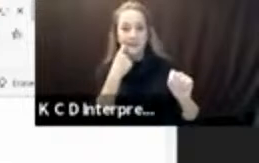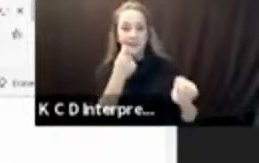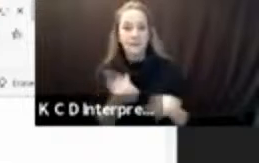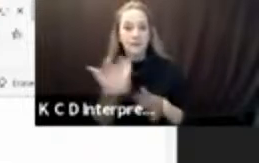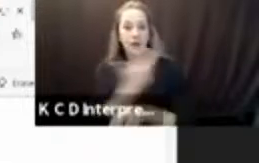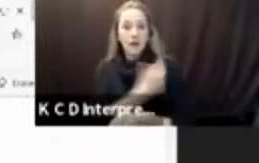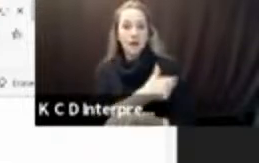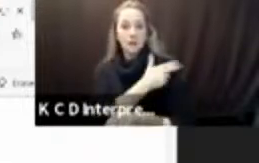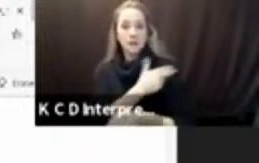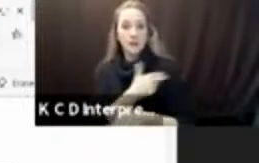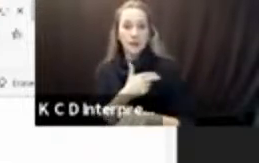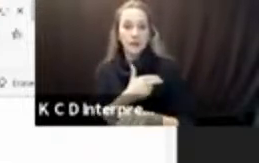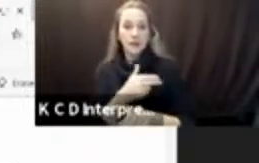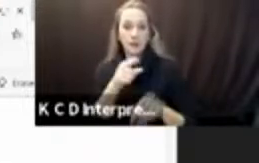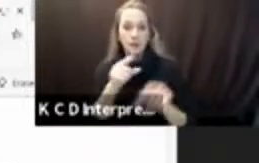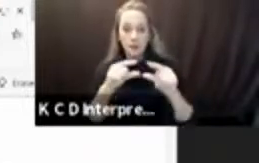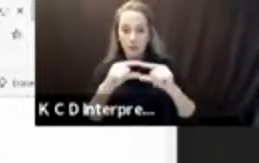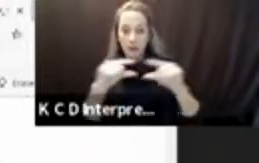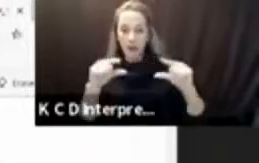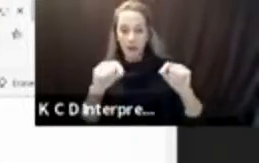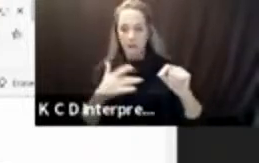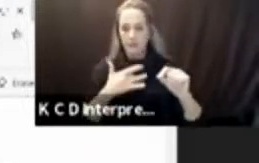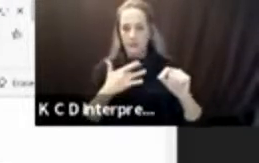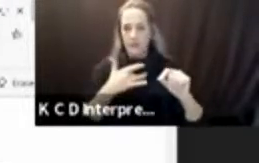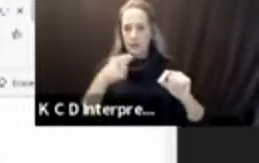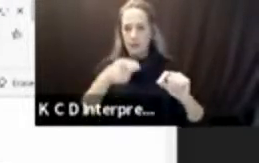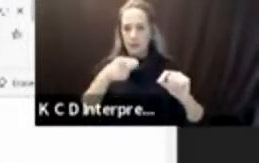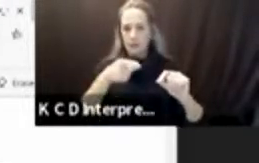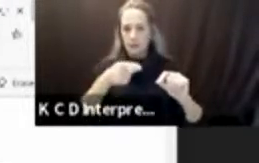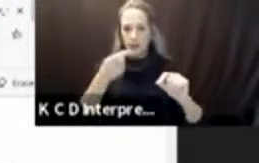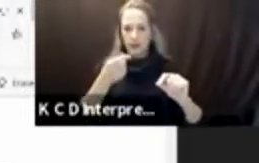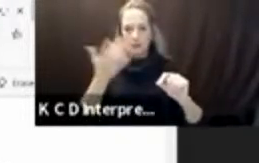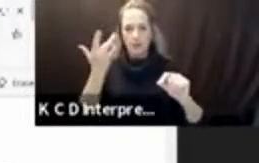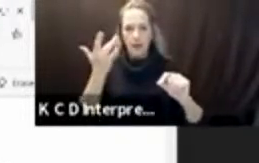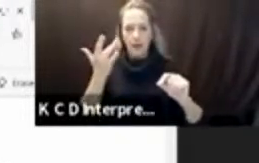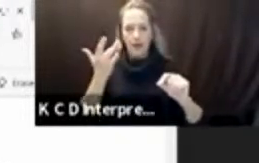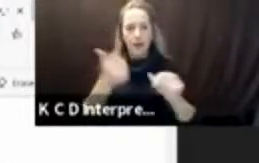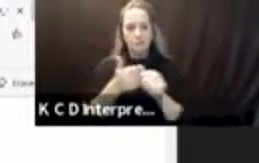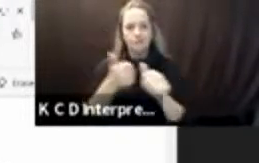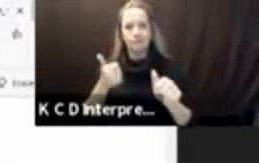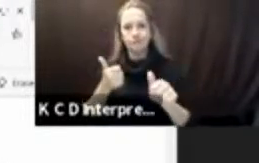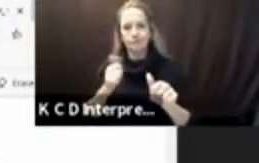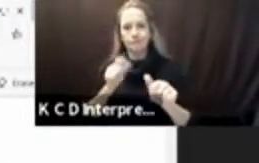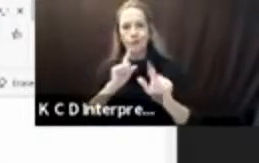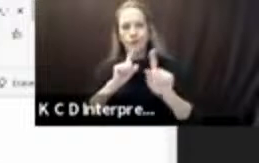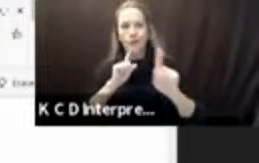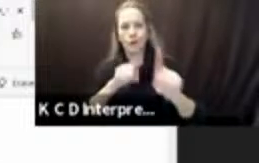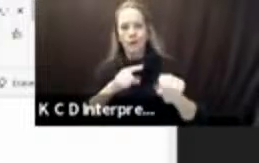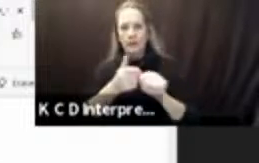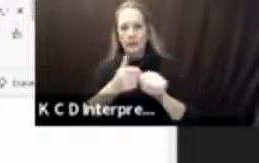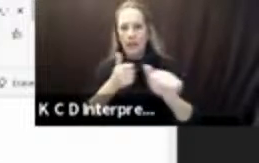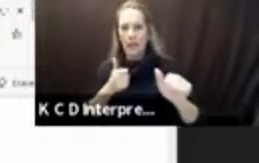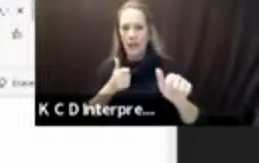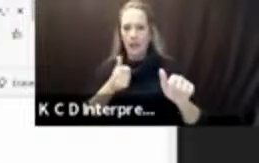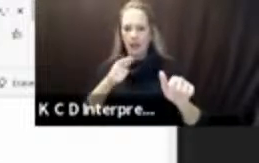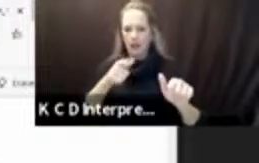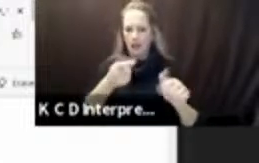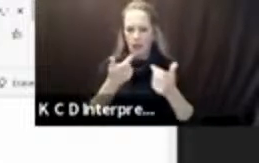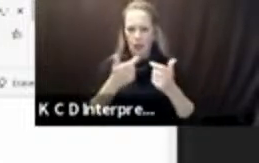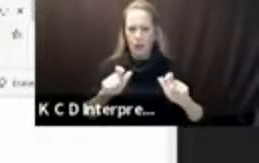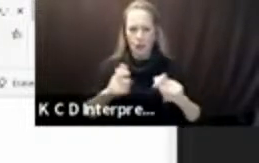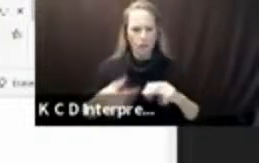hospitalizations in the last week. We do think that's because of some delay in reporting. I mean, that is a big spike of